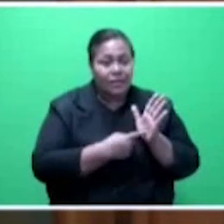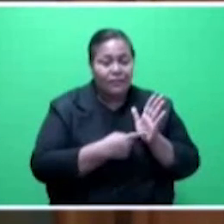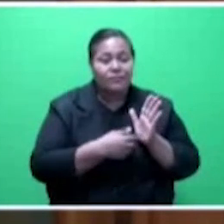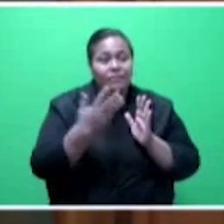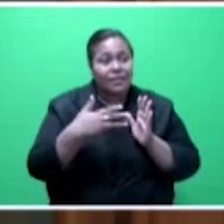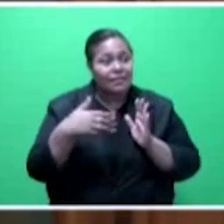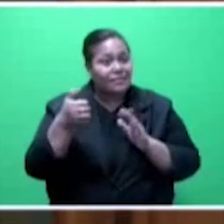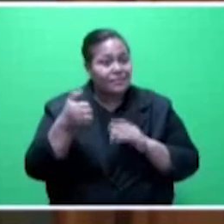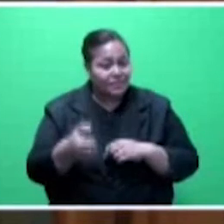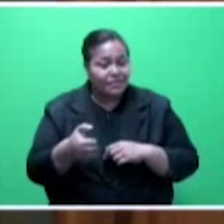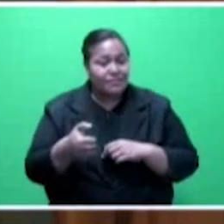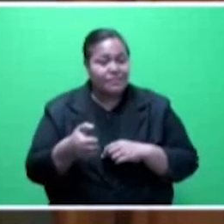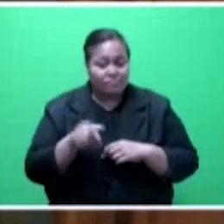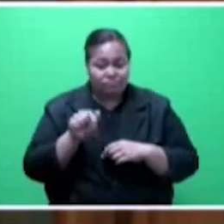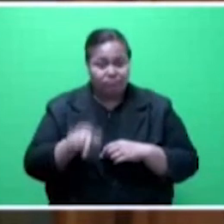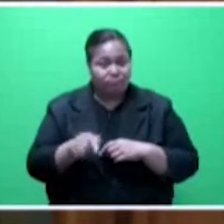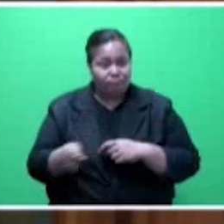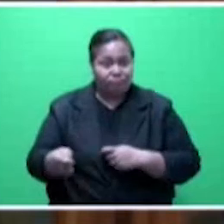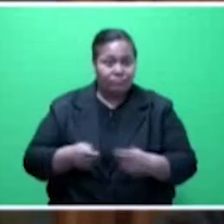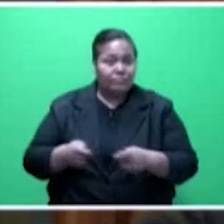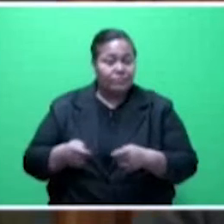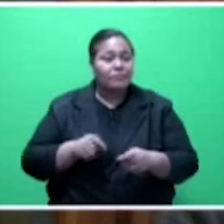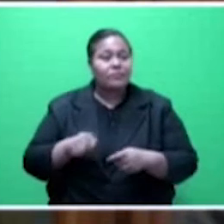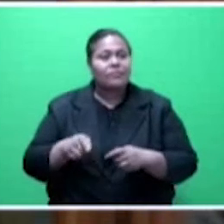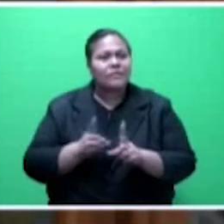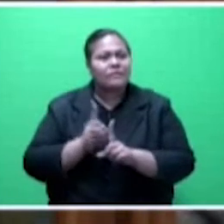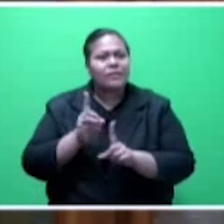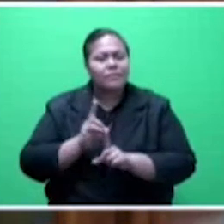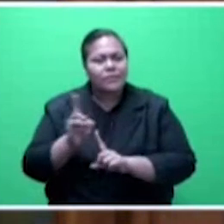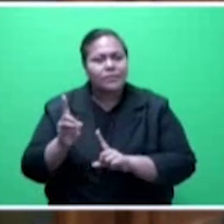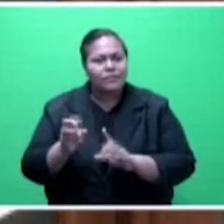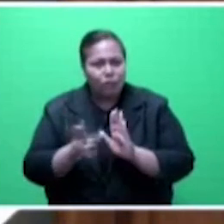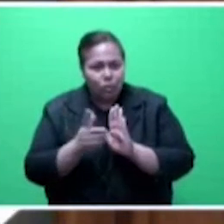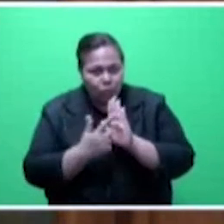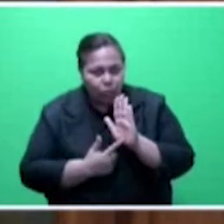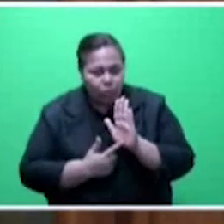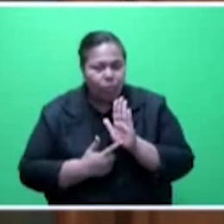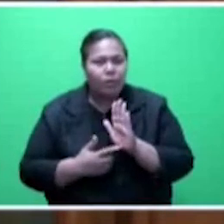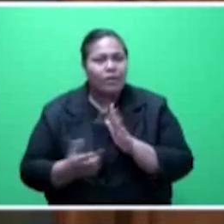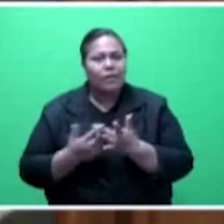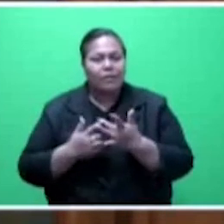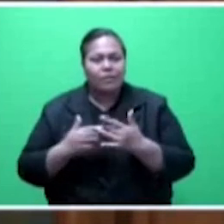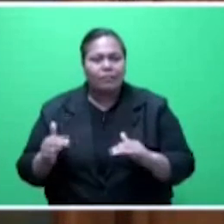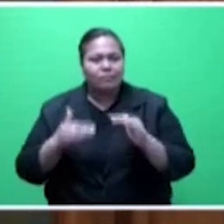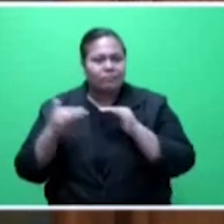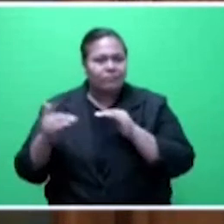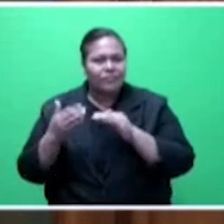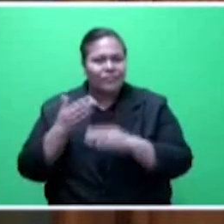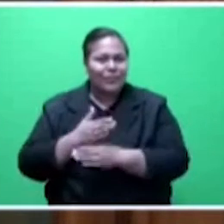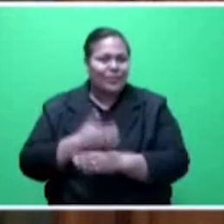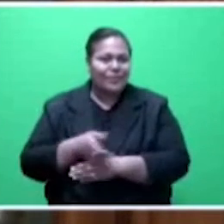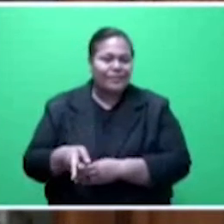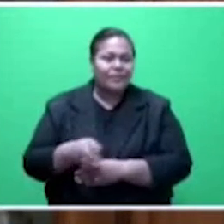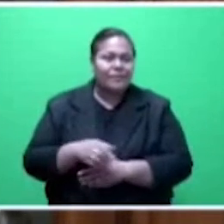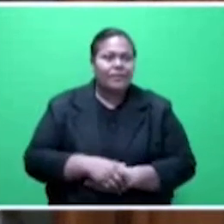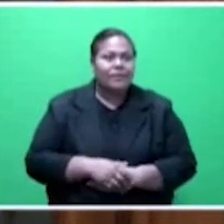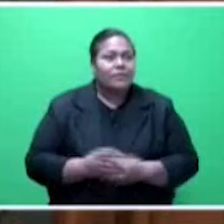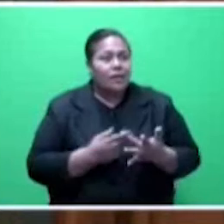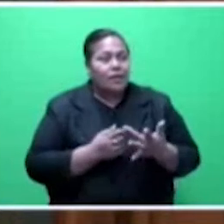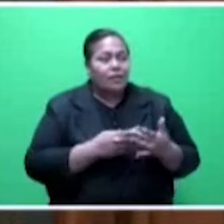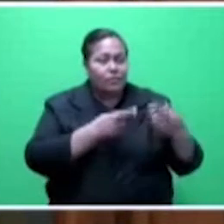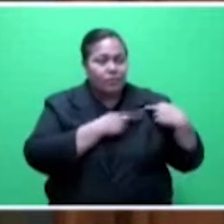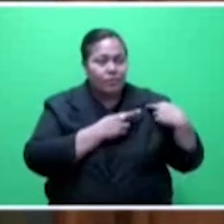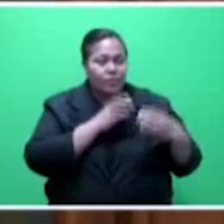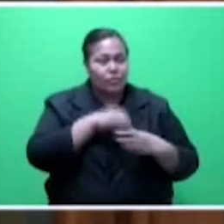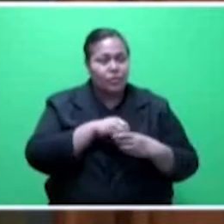facilitate the development of regulations, standards and codes of practice. Other roles including formulating